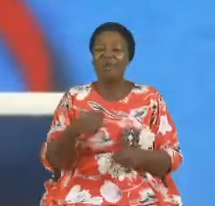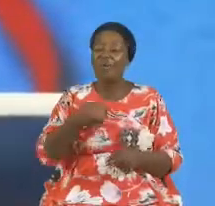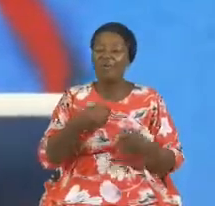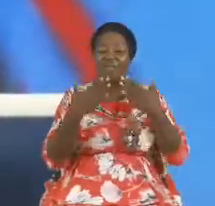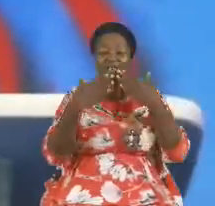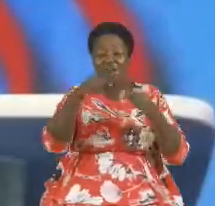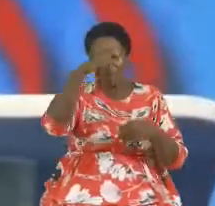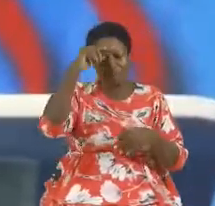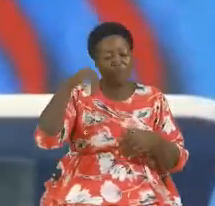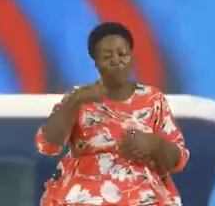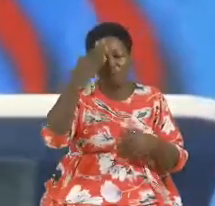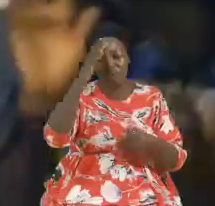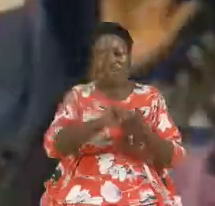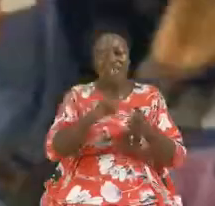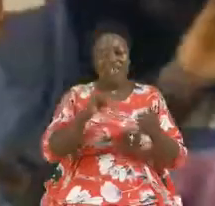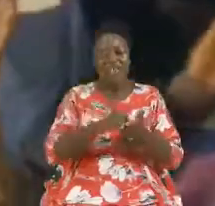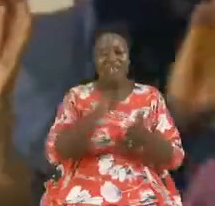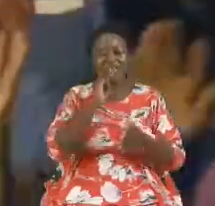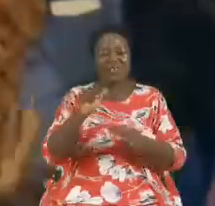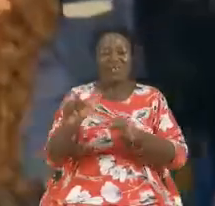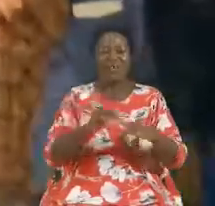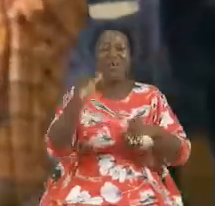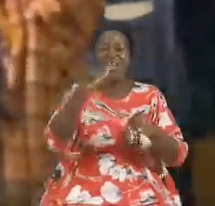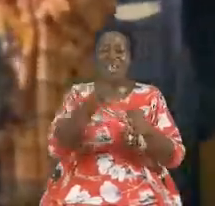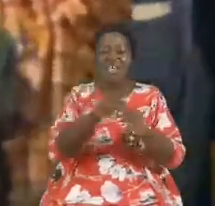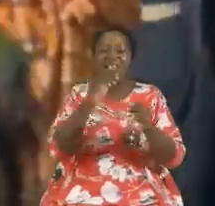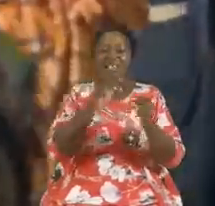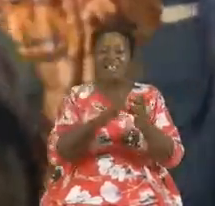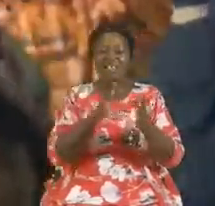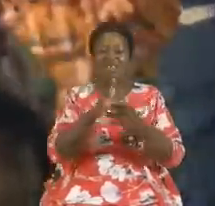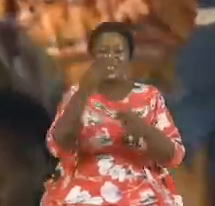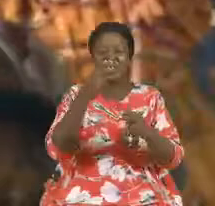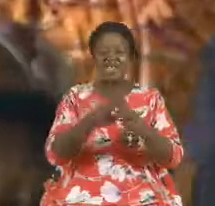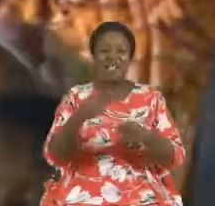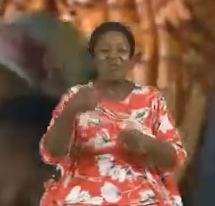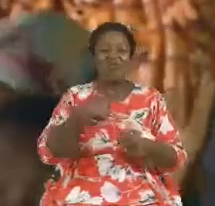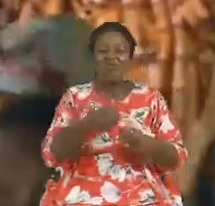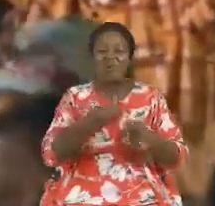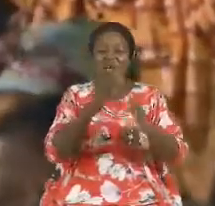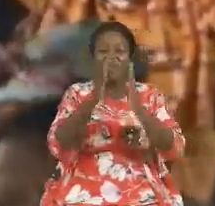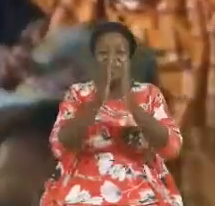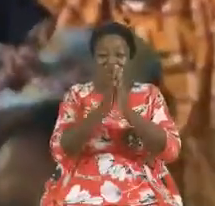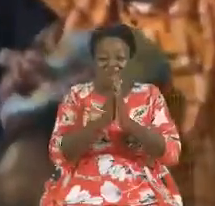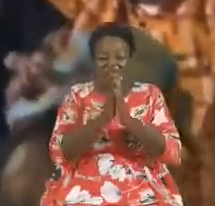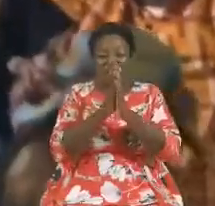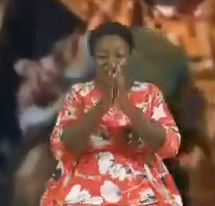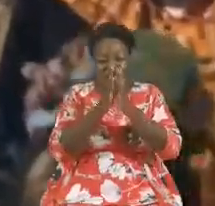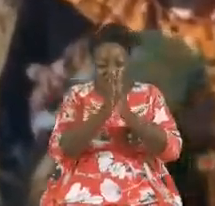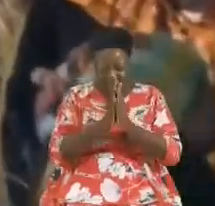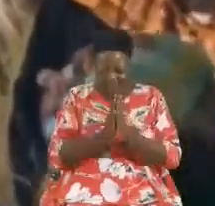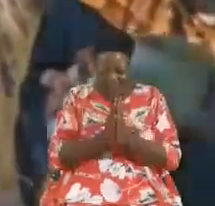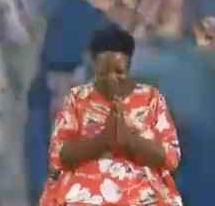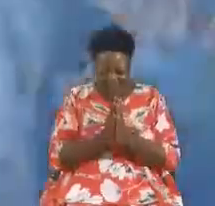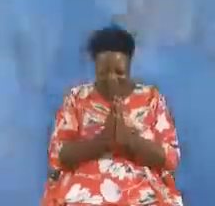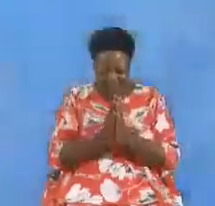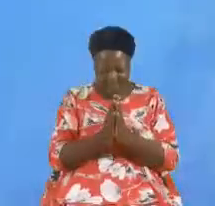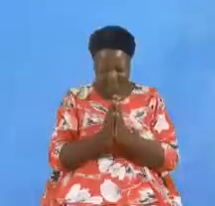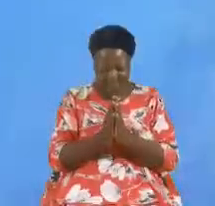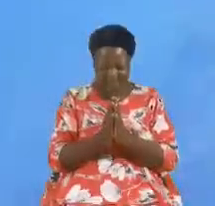in Jesus' name. We thank you because we know it is done. In